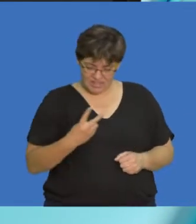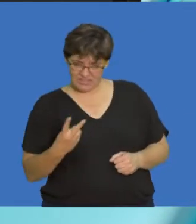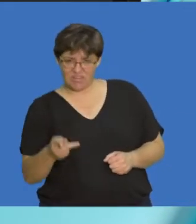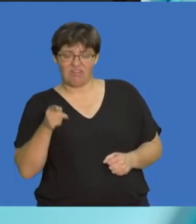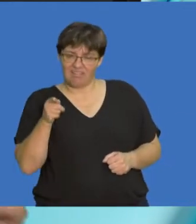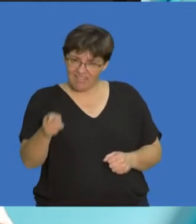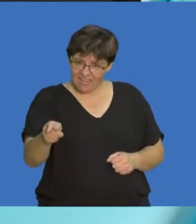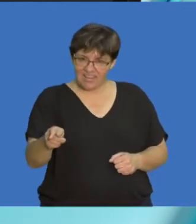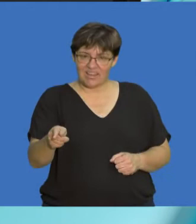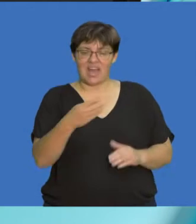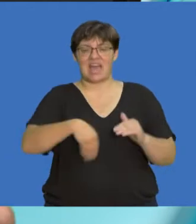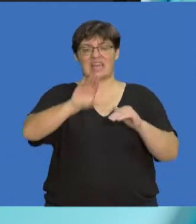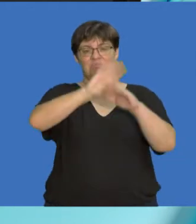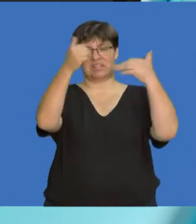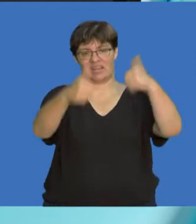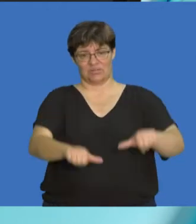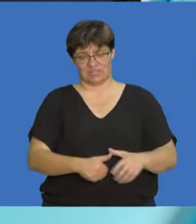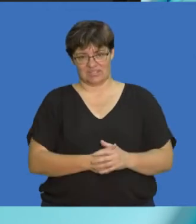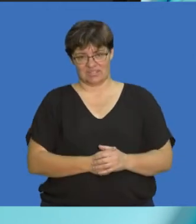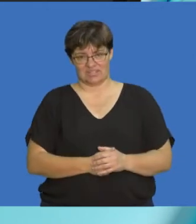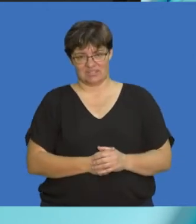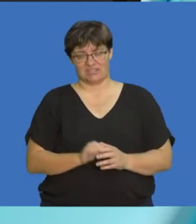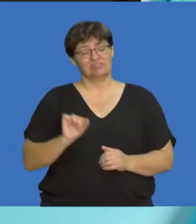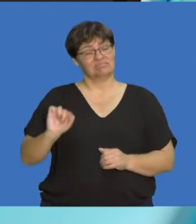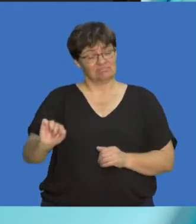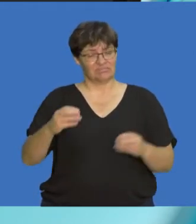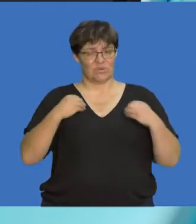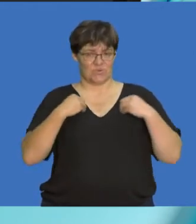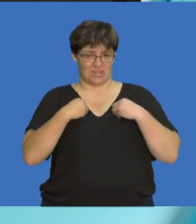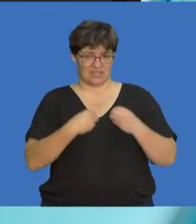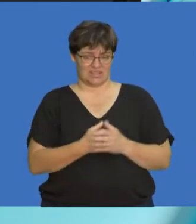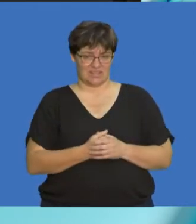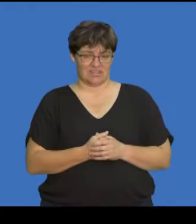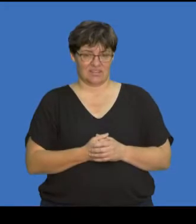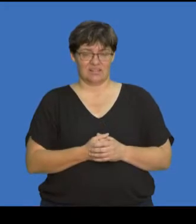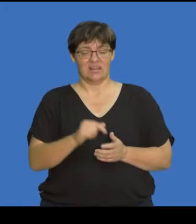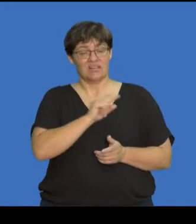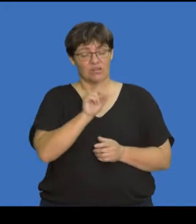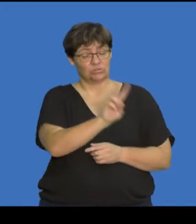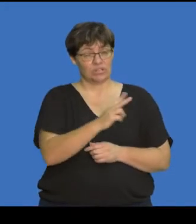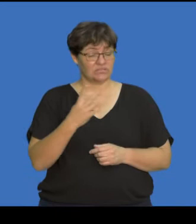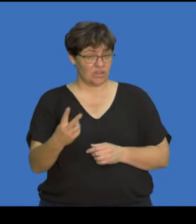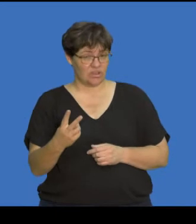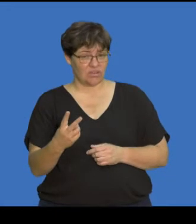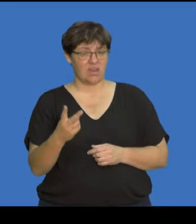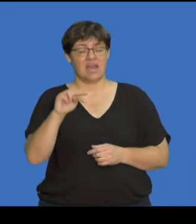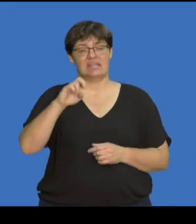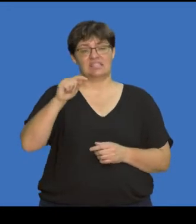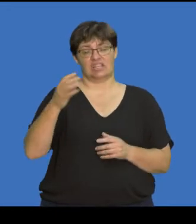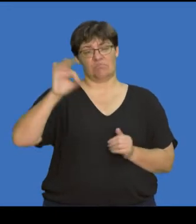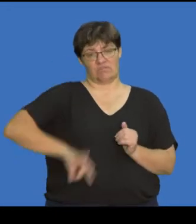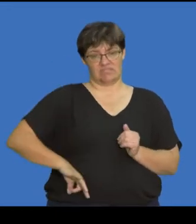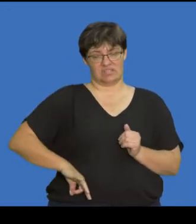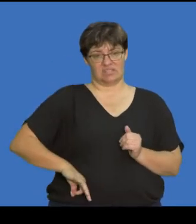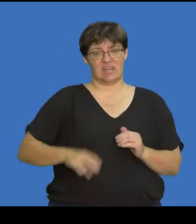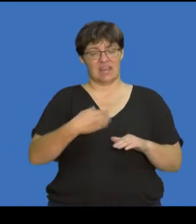into the capital account of the owner. And therefore, you're transferring the net profit into the